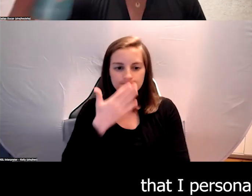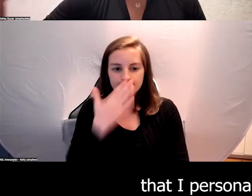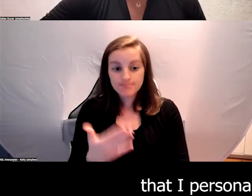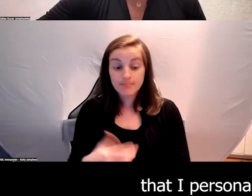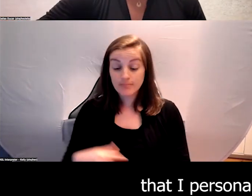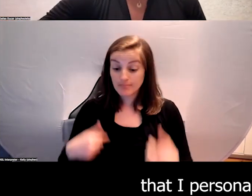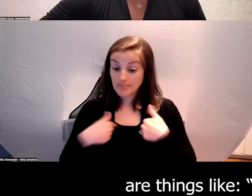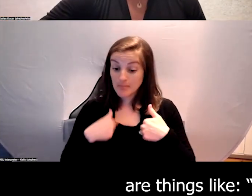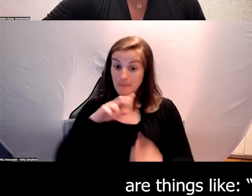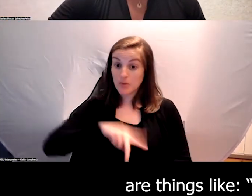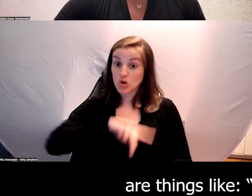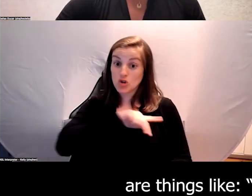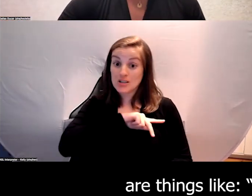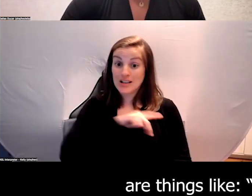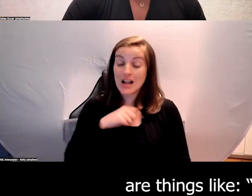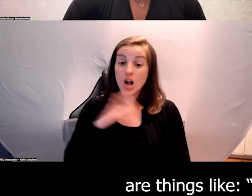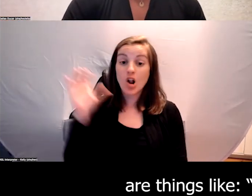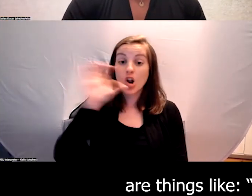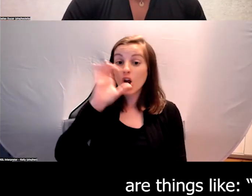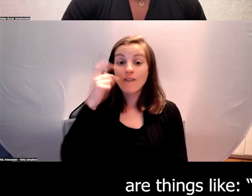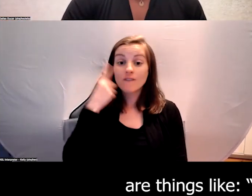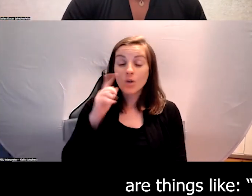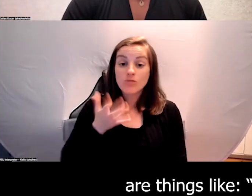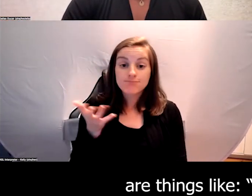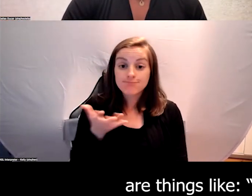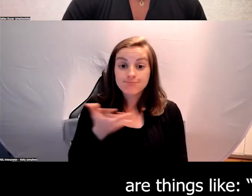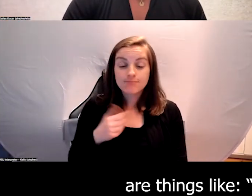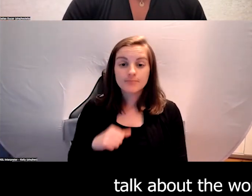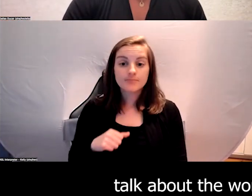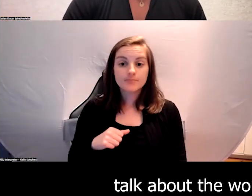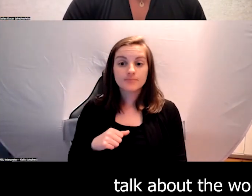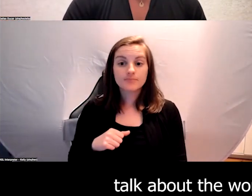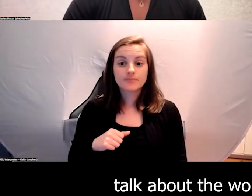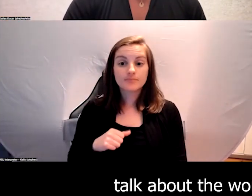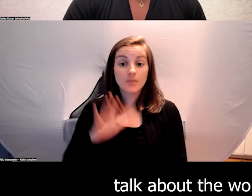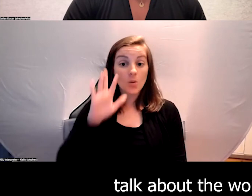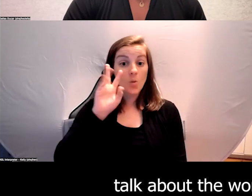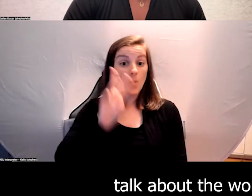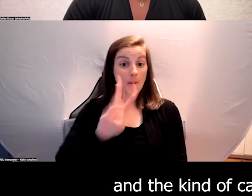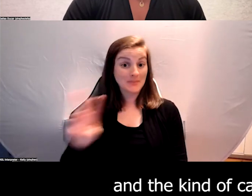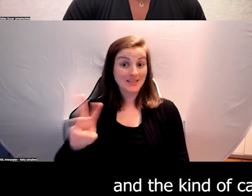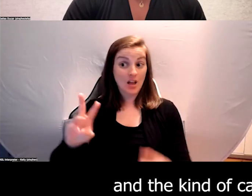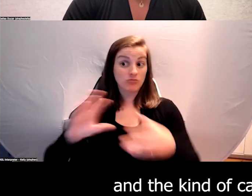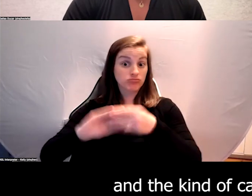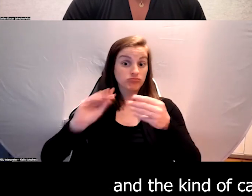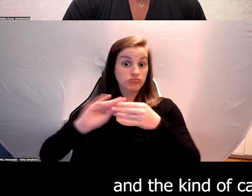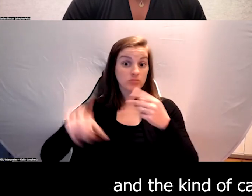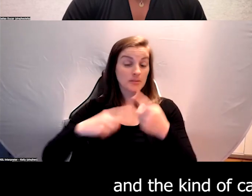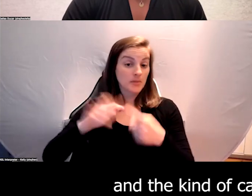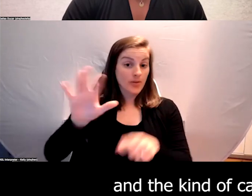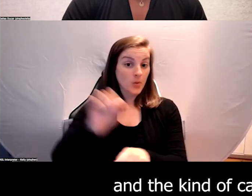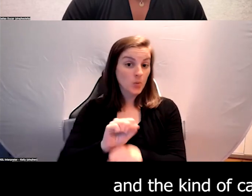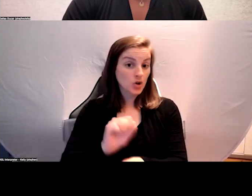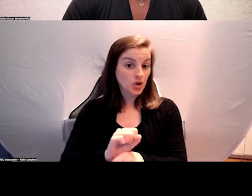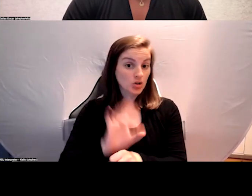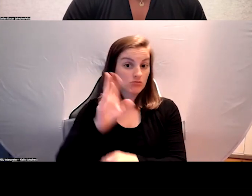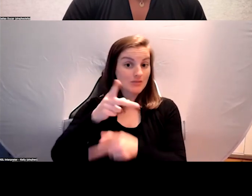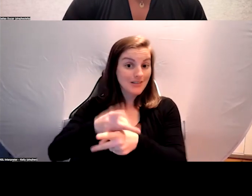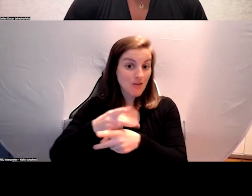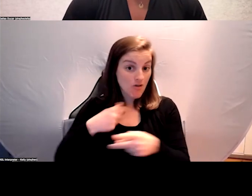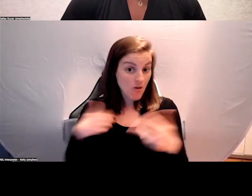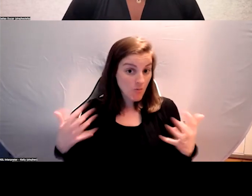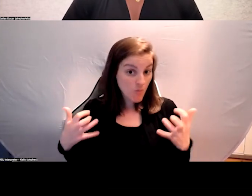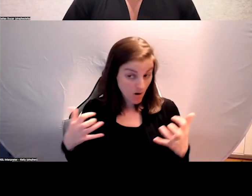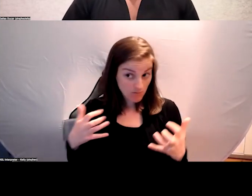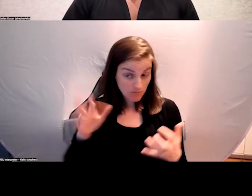for are things like, does their website talk about the work that they're doing and the kind of care that I'm seeking?